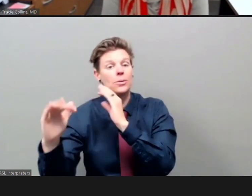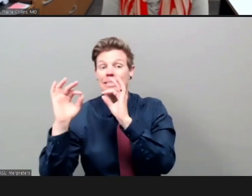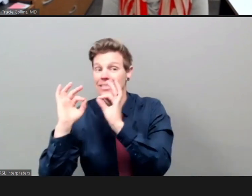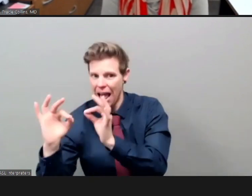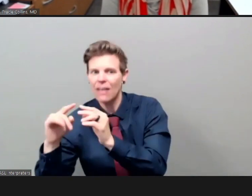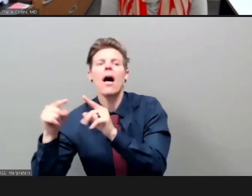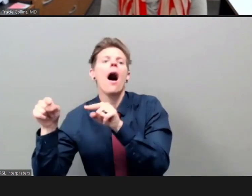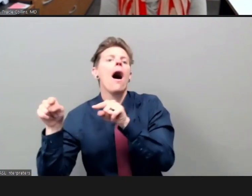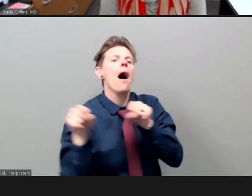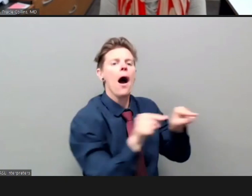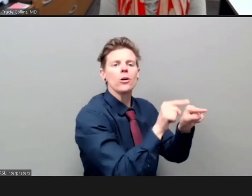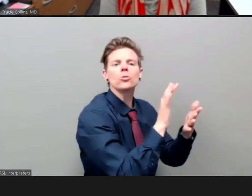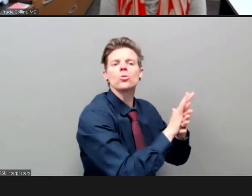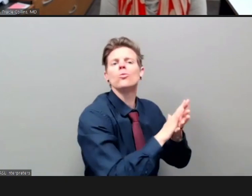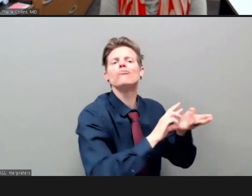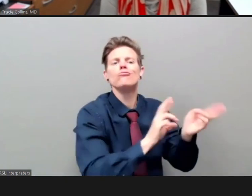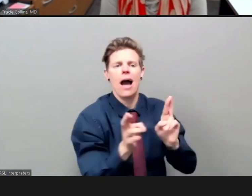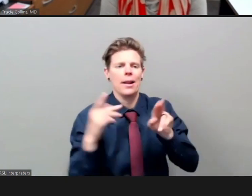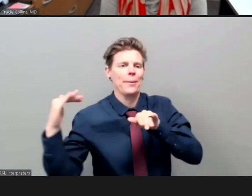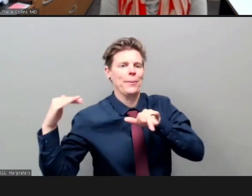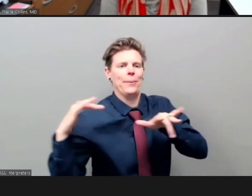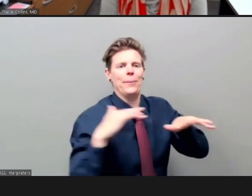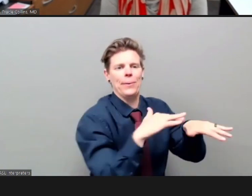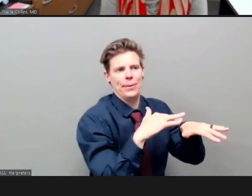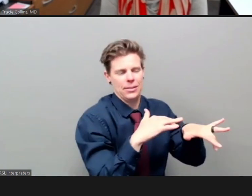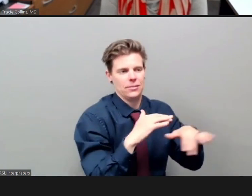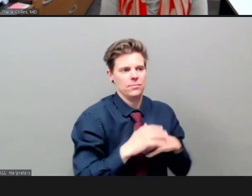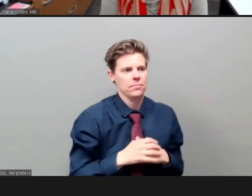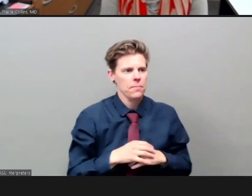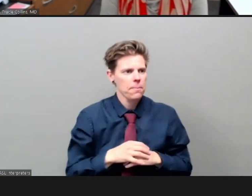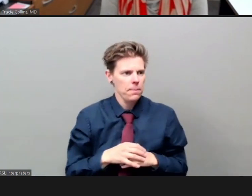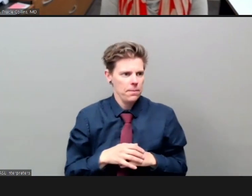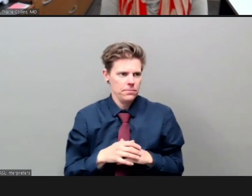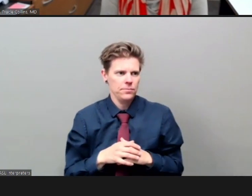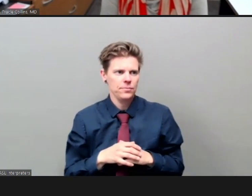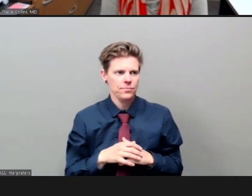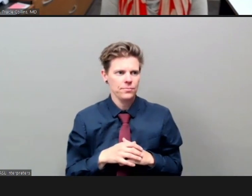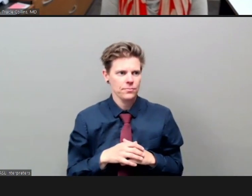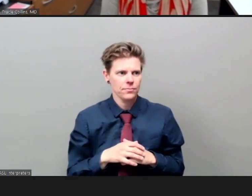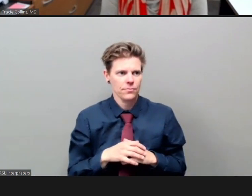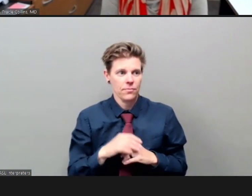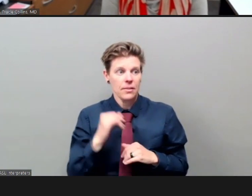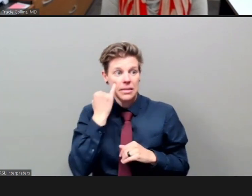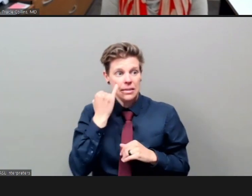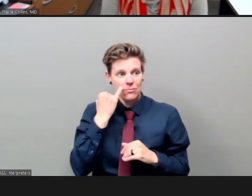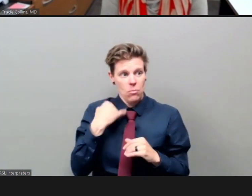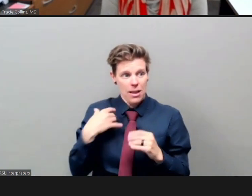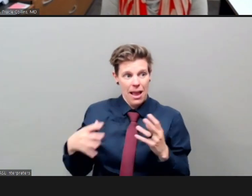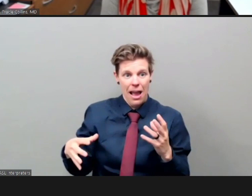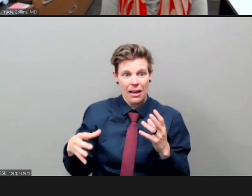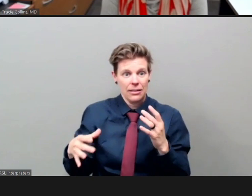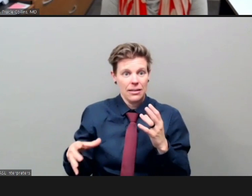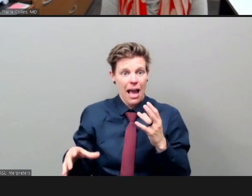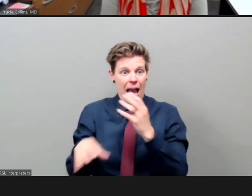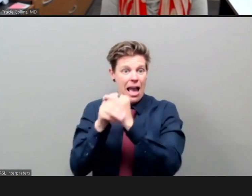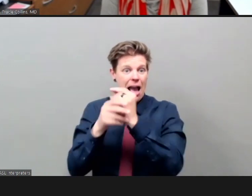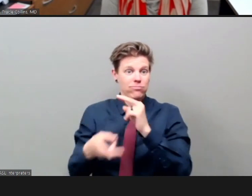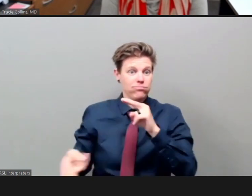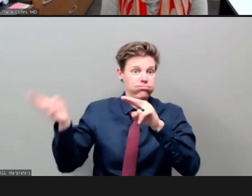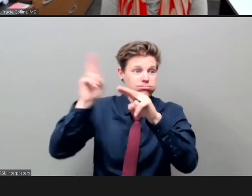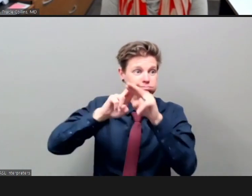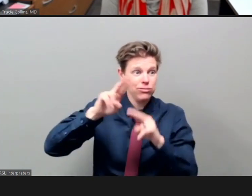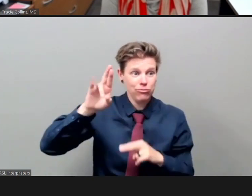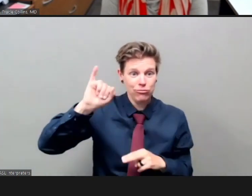the modeling team is, looking at that, because when we introduce risk, and we've said 60% vaccination rate,